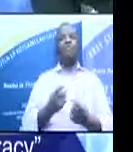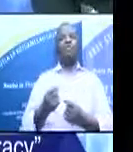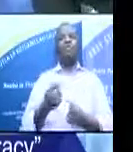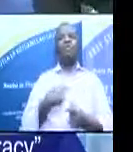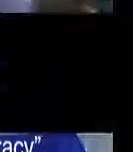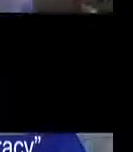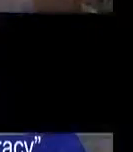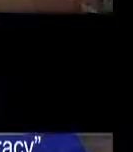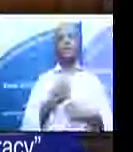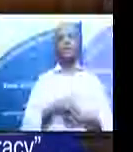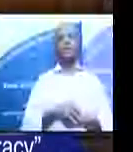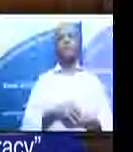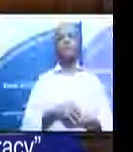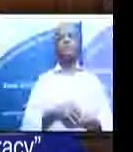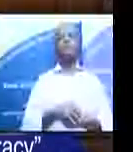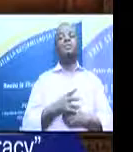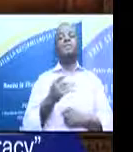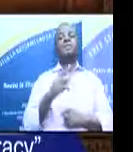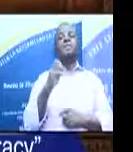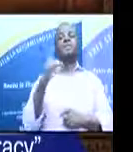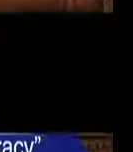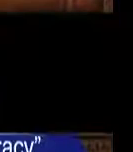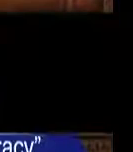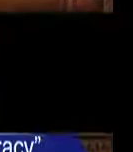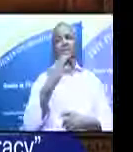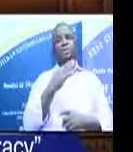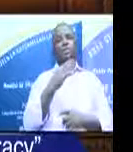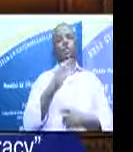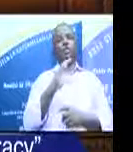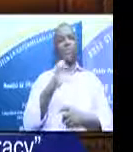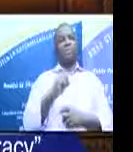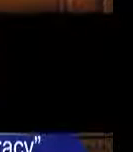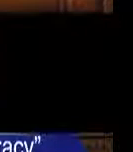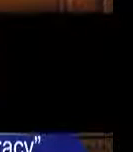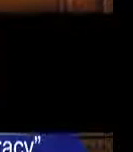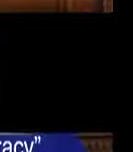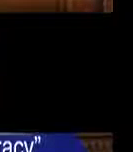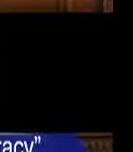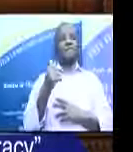Honourable MEC went on and confirmed that the